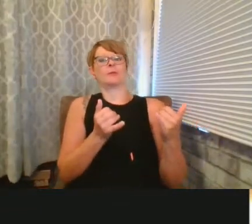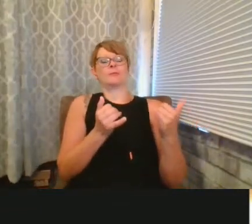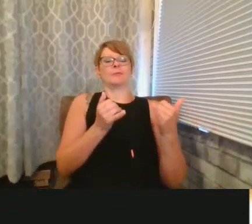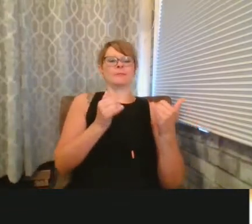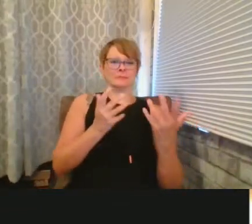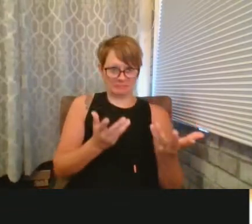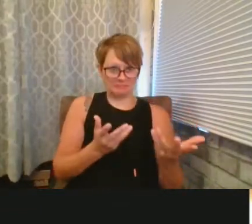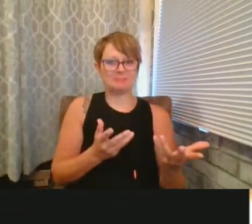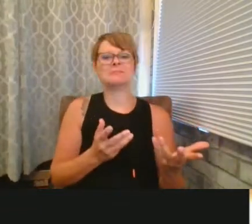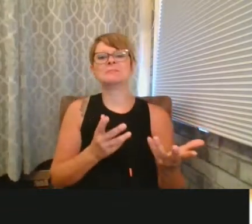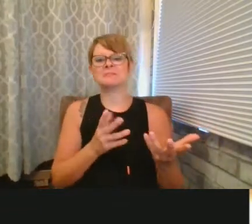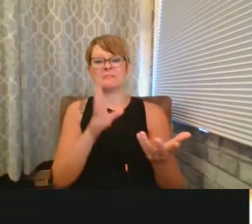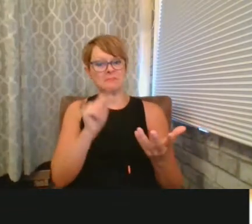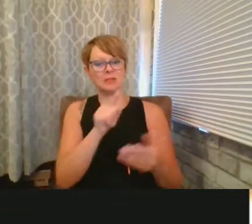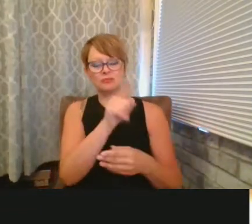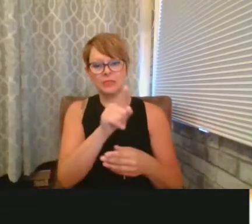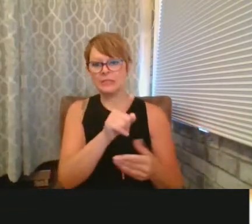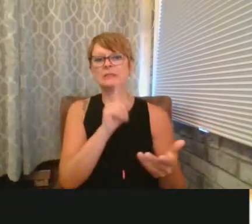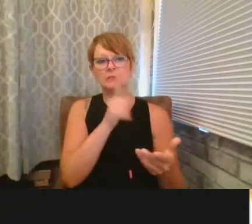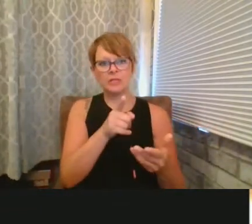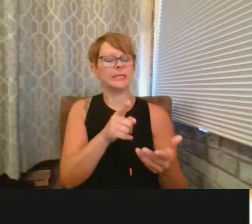whole part. That's the whole fun about it.